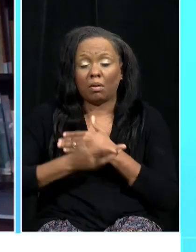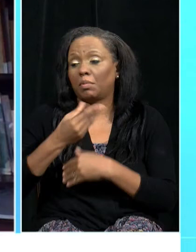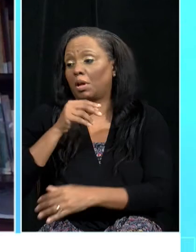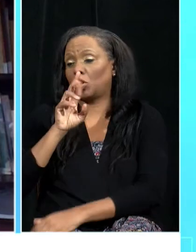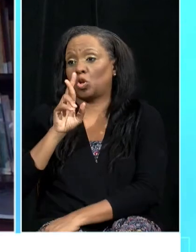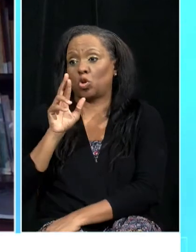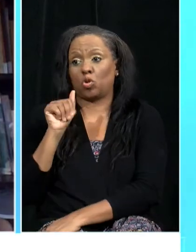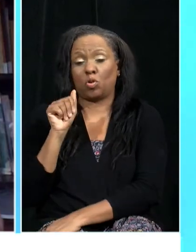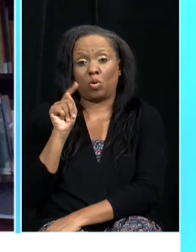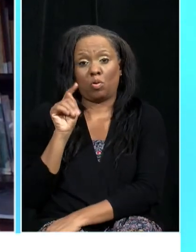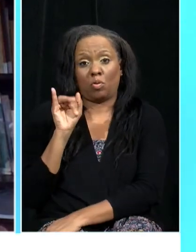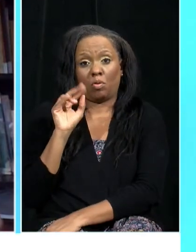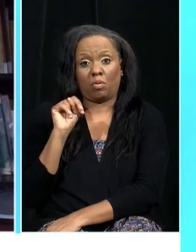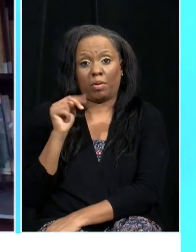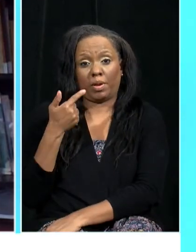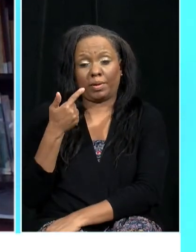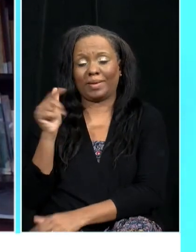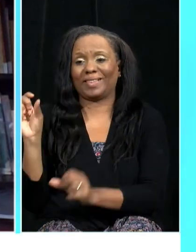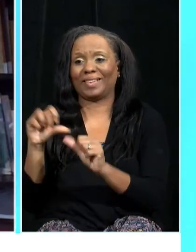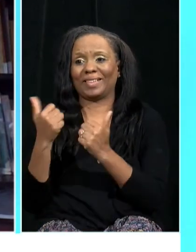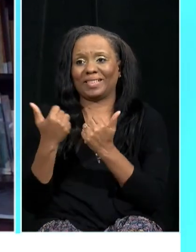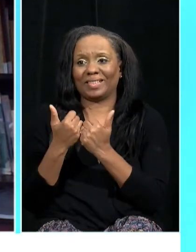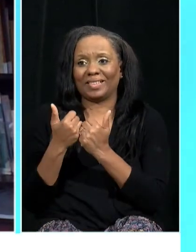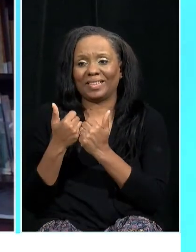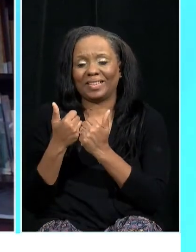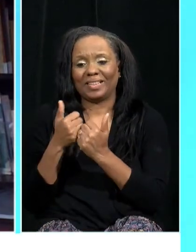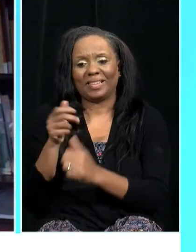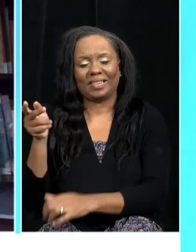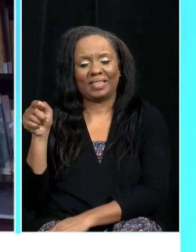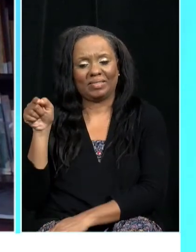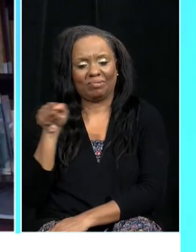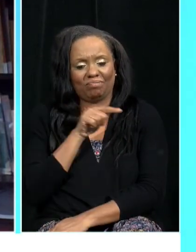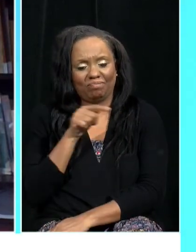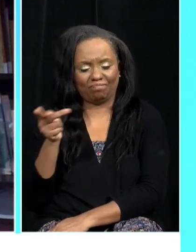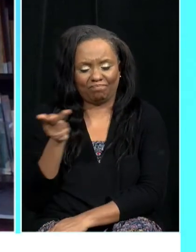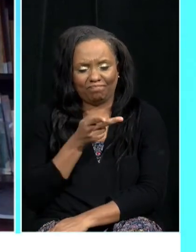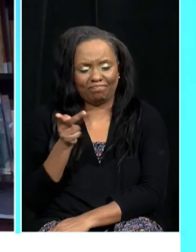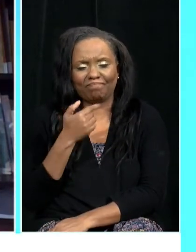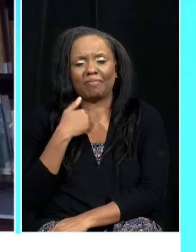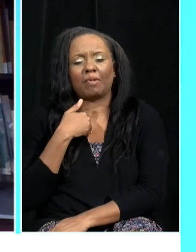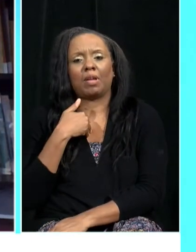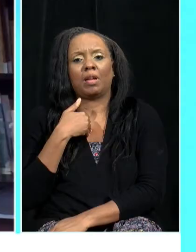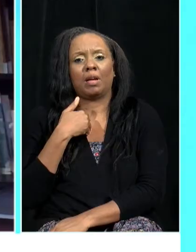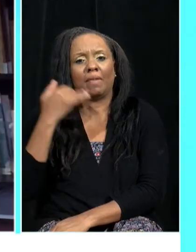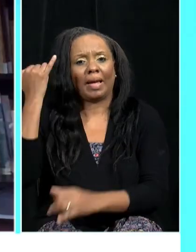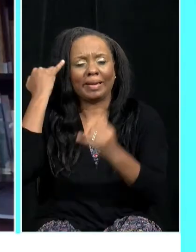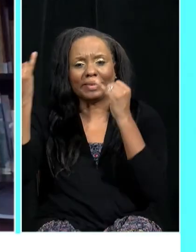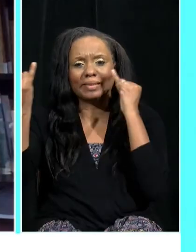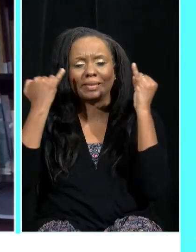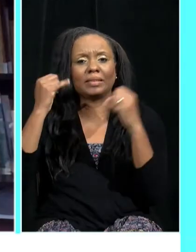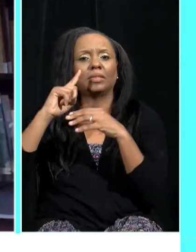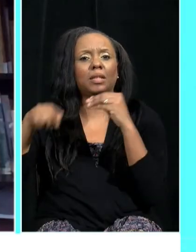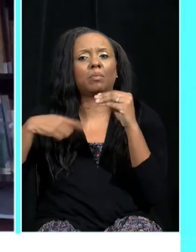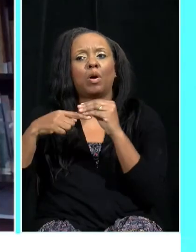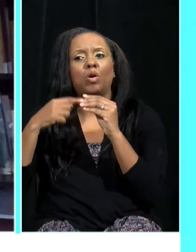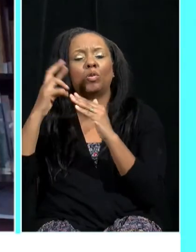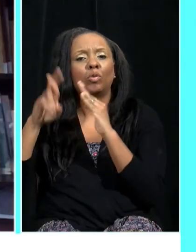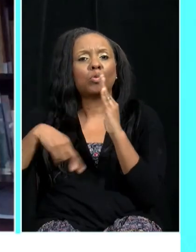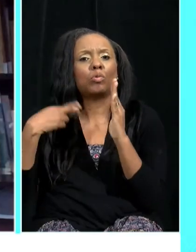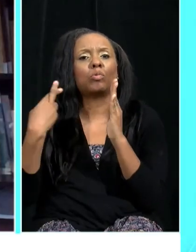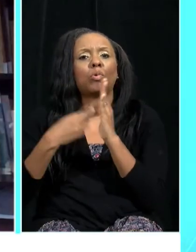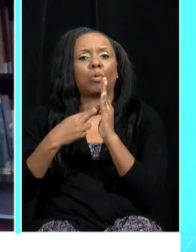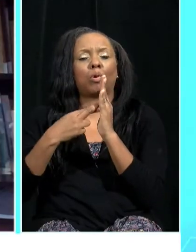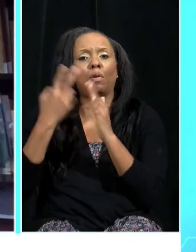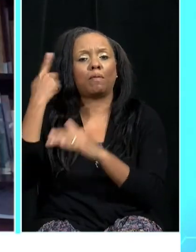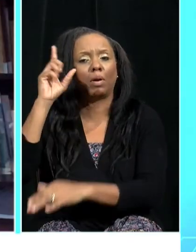overarching philosophy which, as it relates to the role of government, that the role of government is to facilitate private sector led